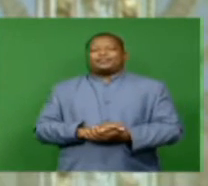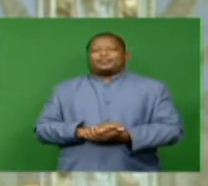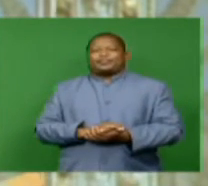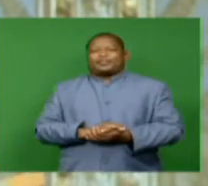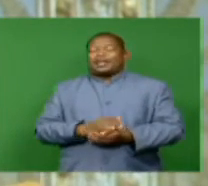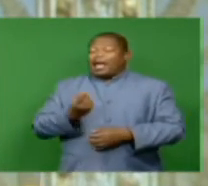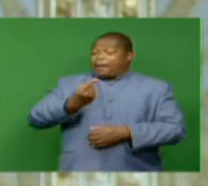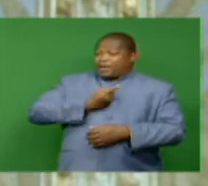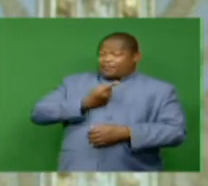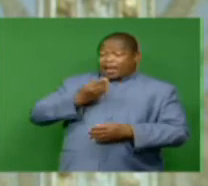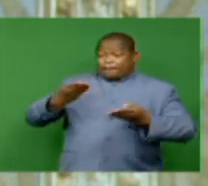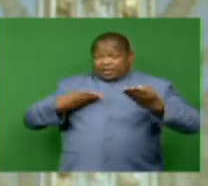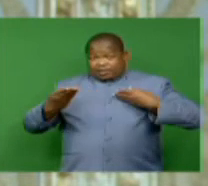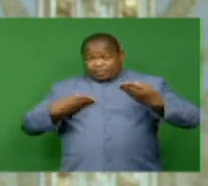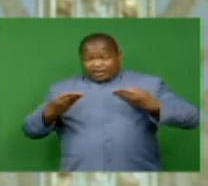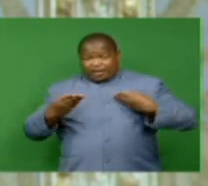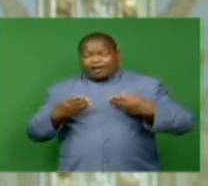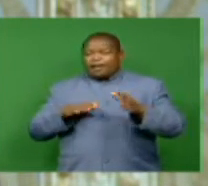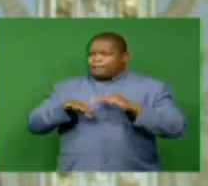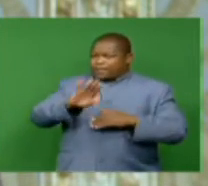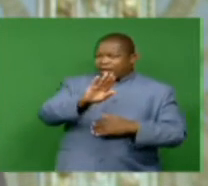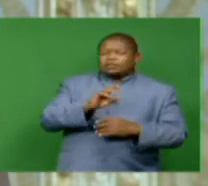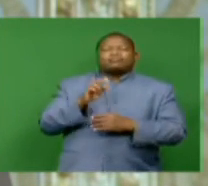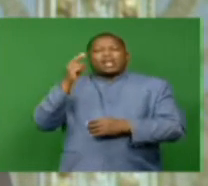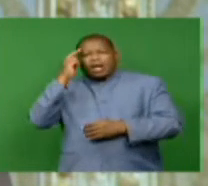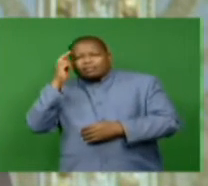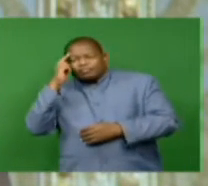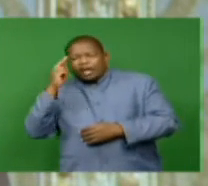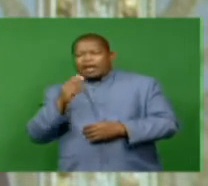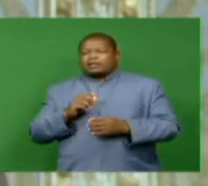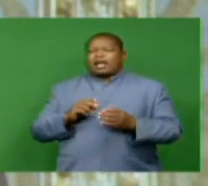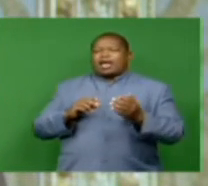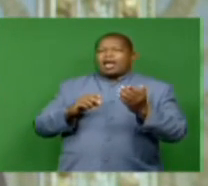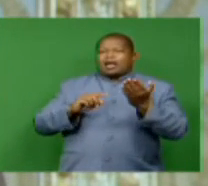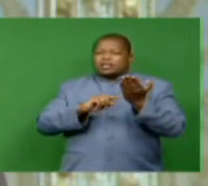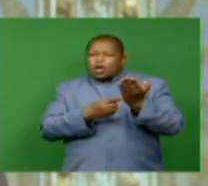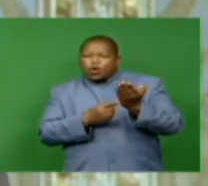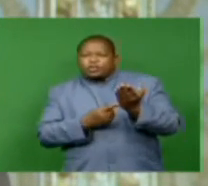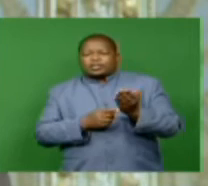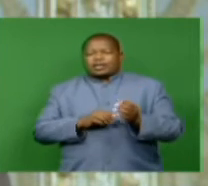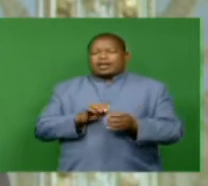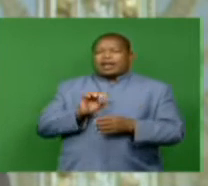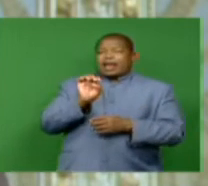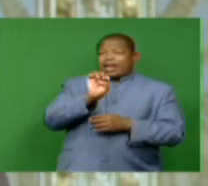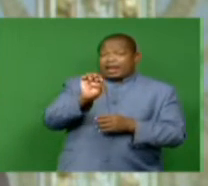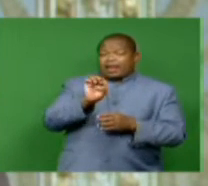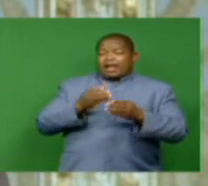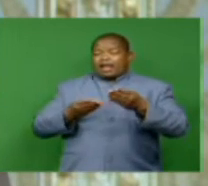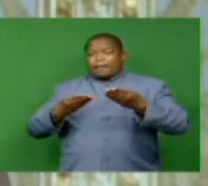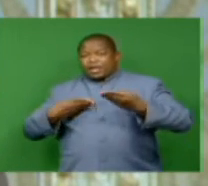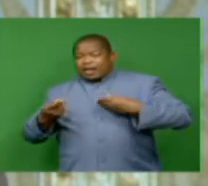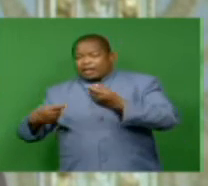of the digital economy, they should be prepared to embrace new